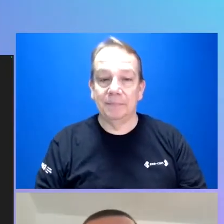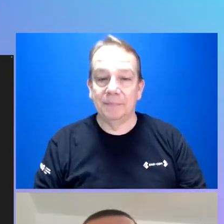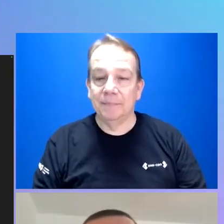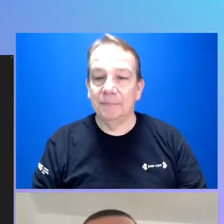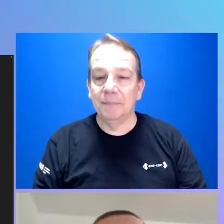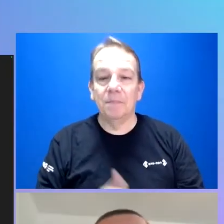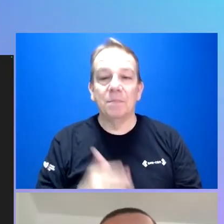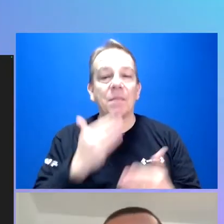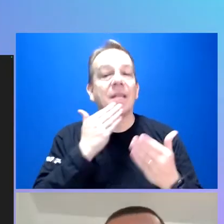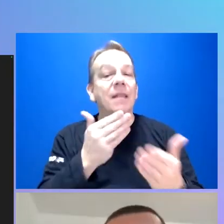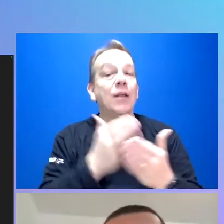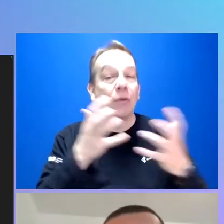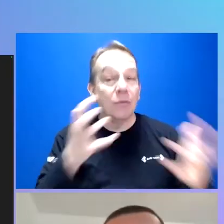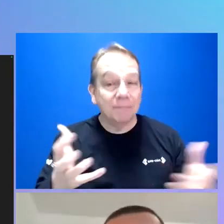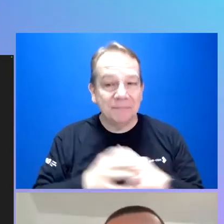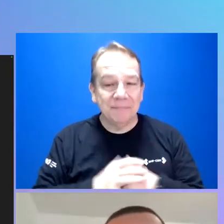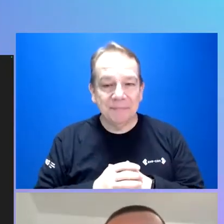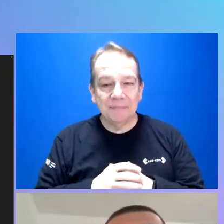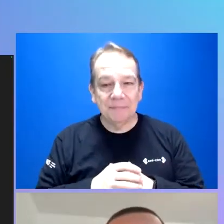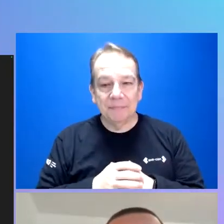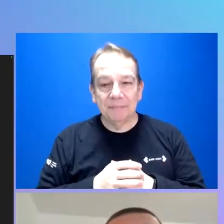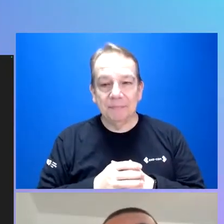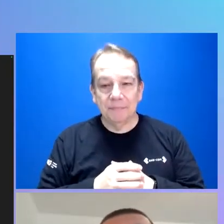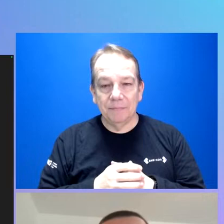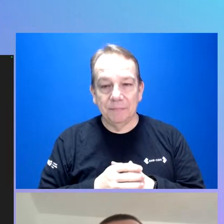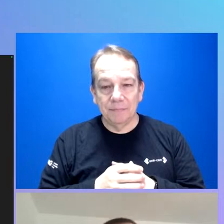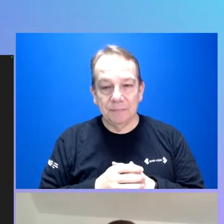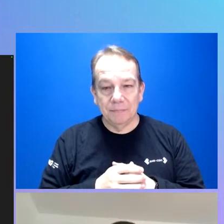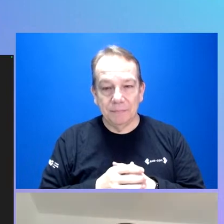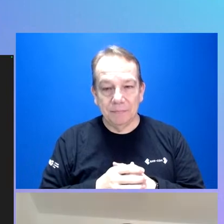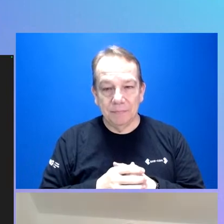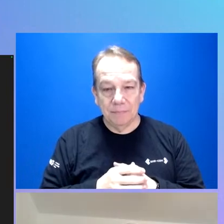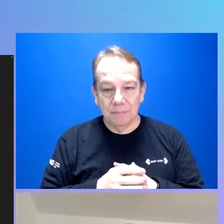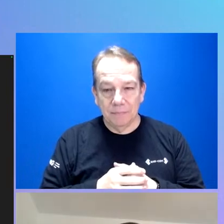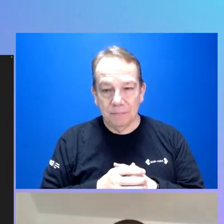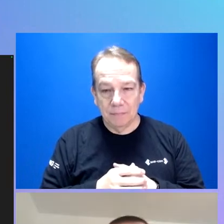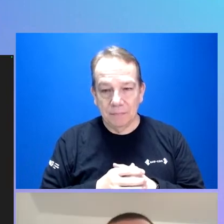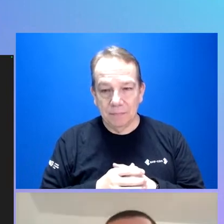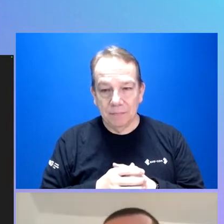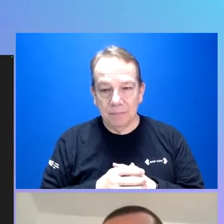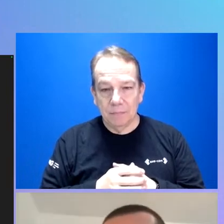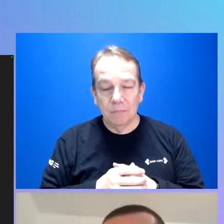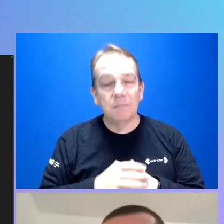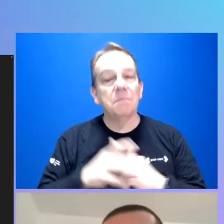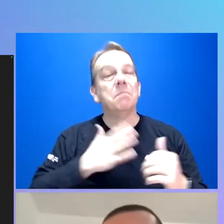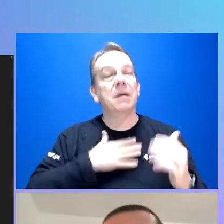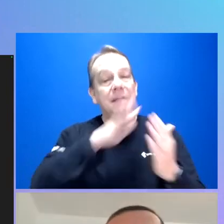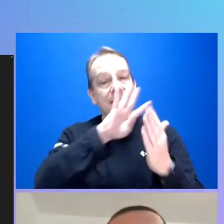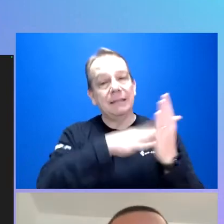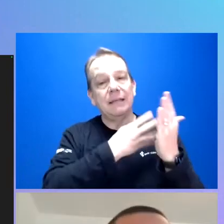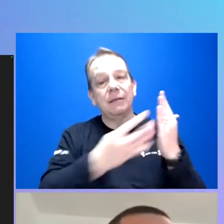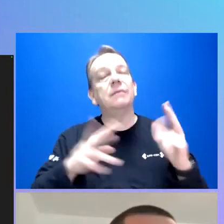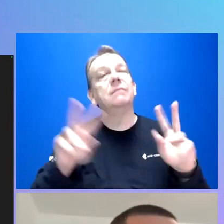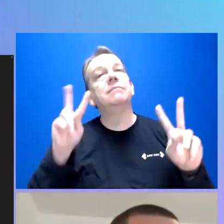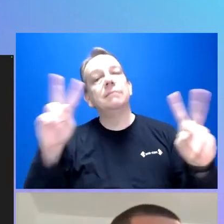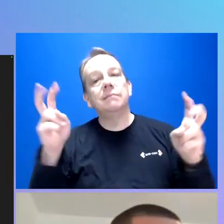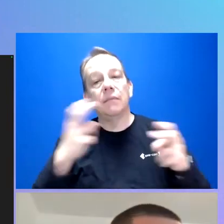Thank you very much. So yeah, on the schedule, my talk is